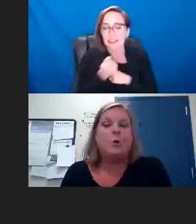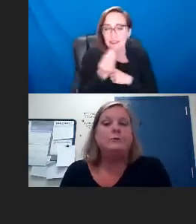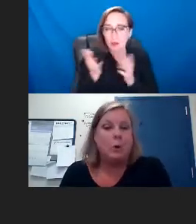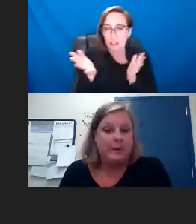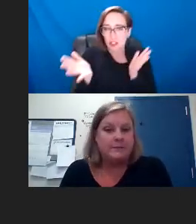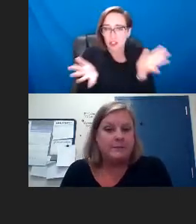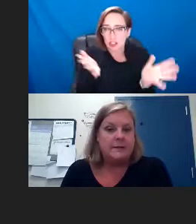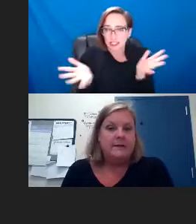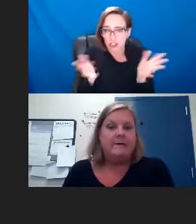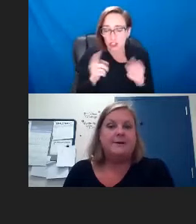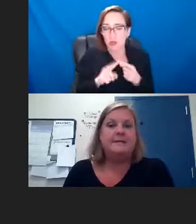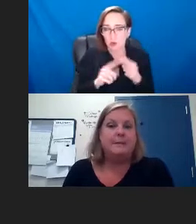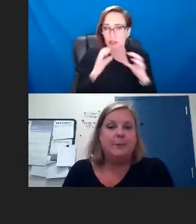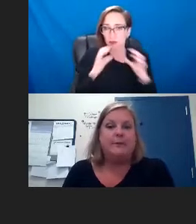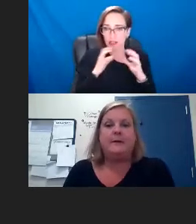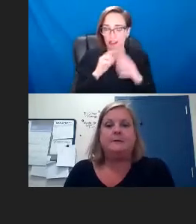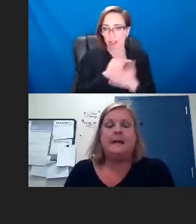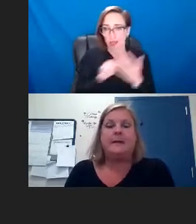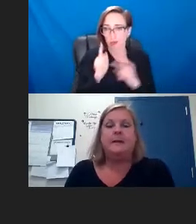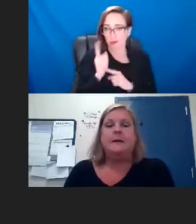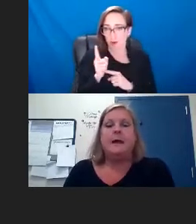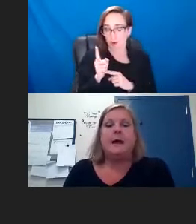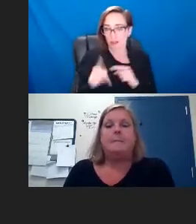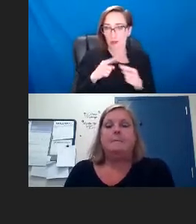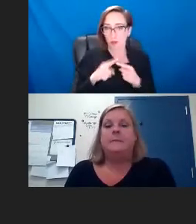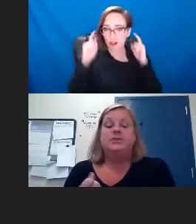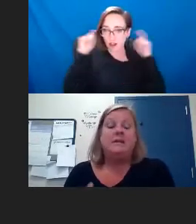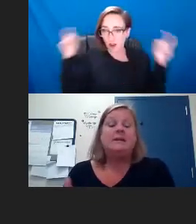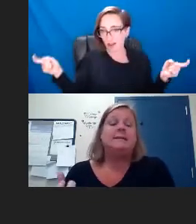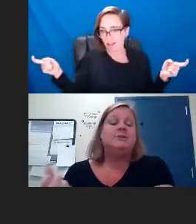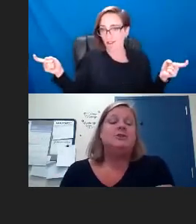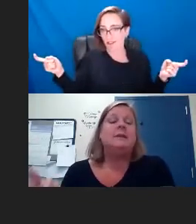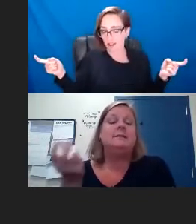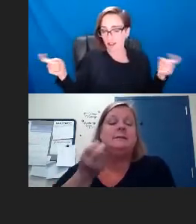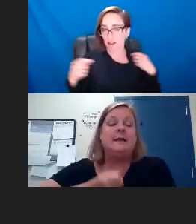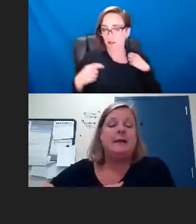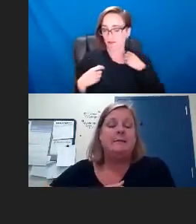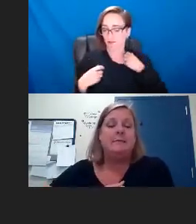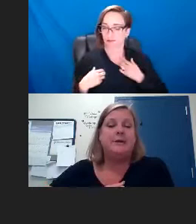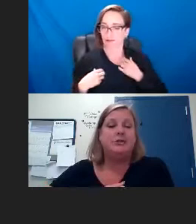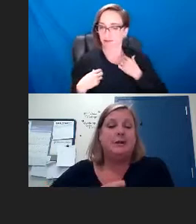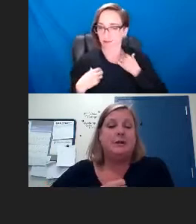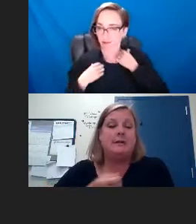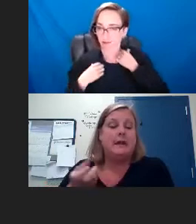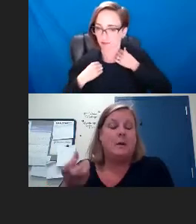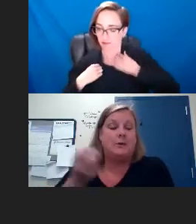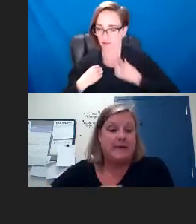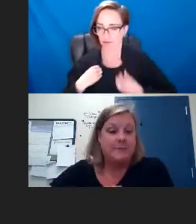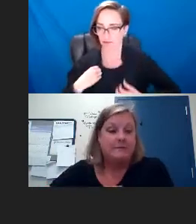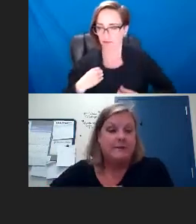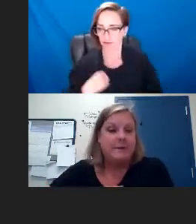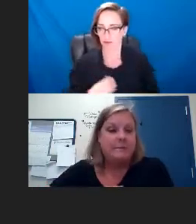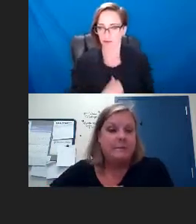in those moments. Very simple things like she needs to take that information